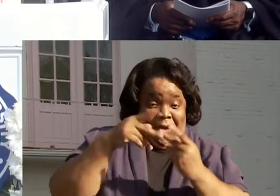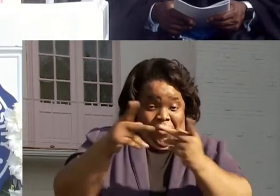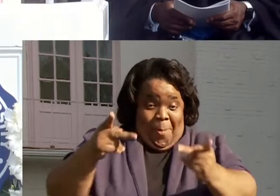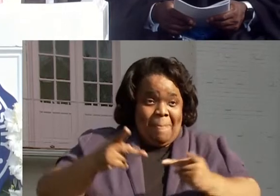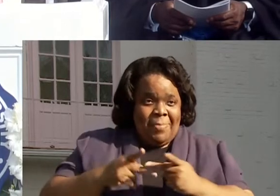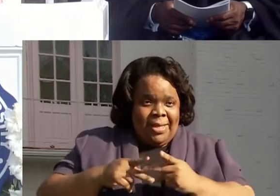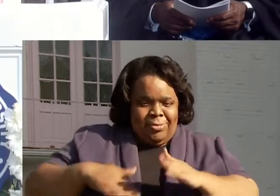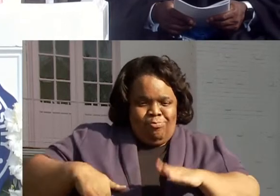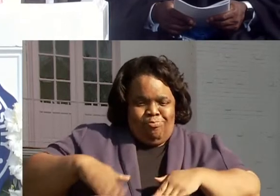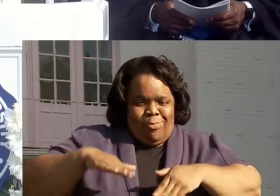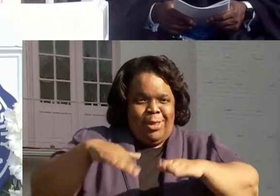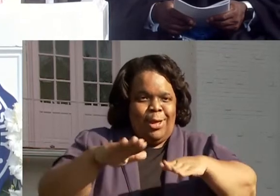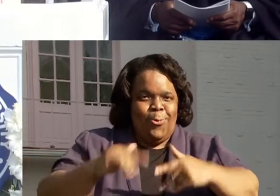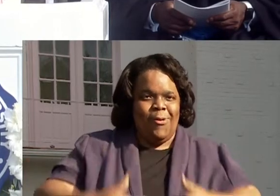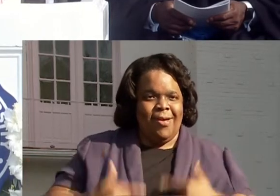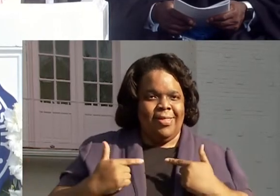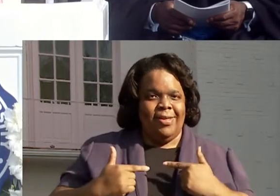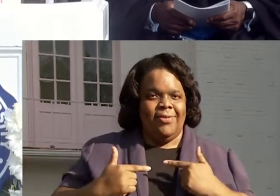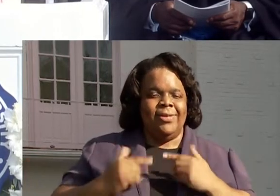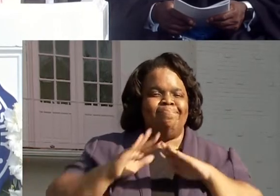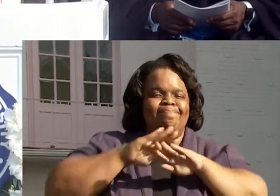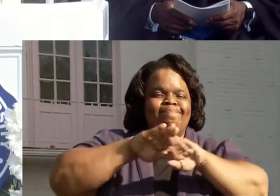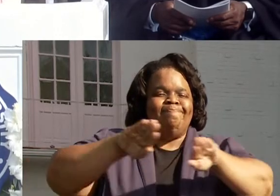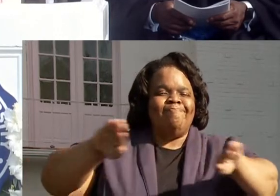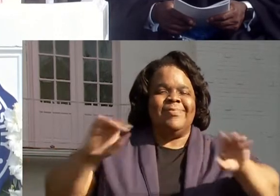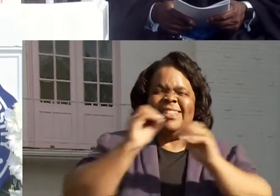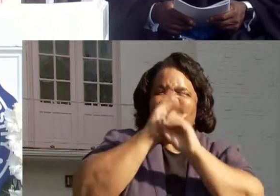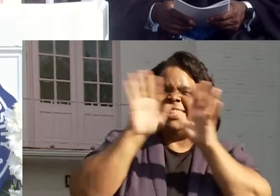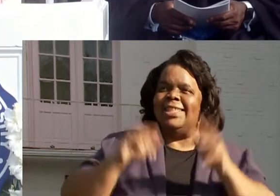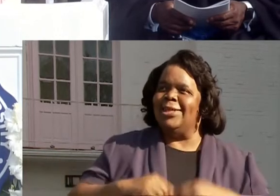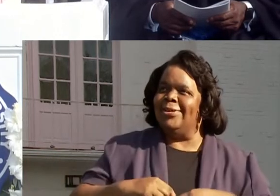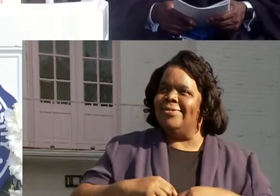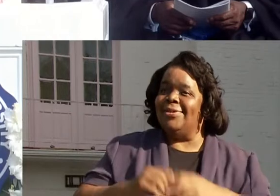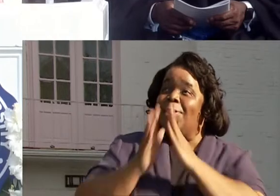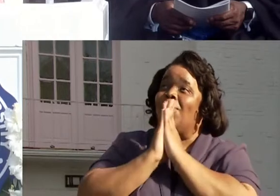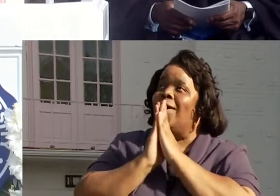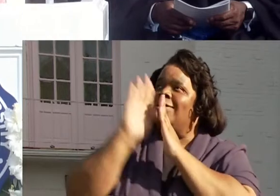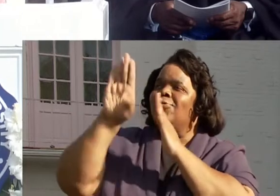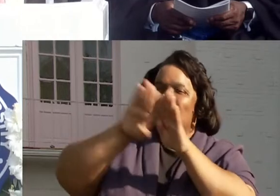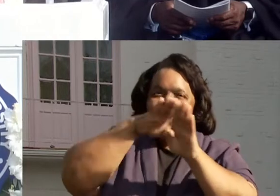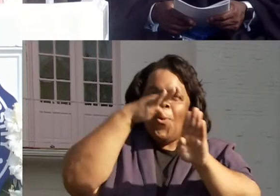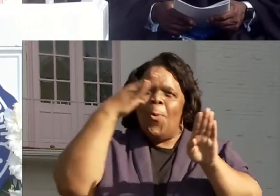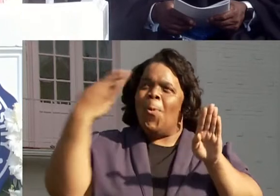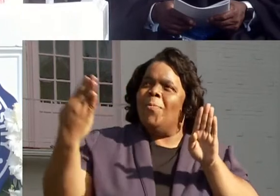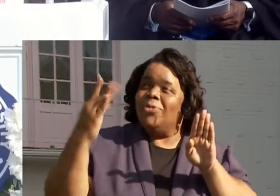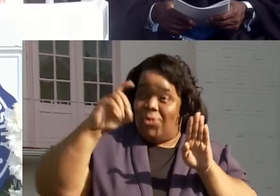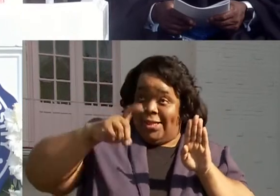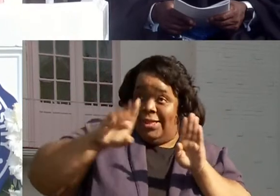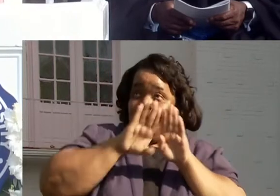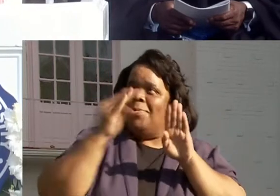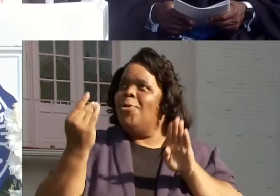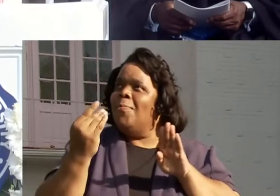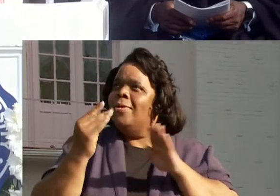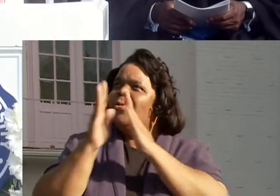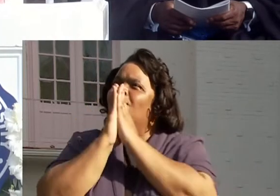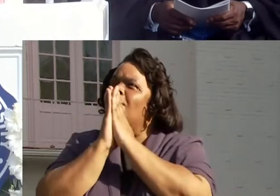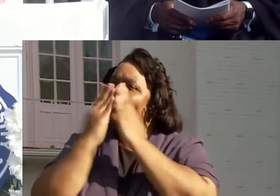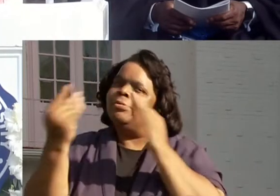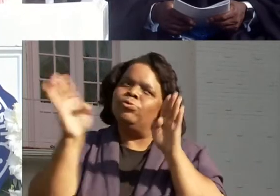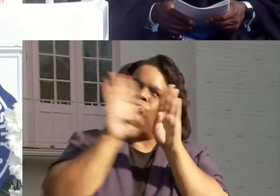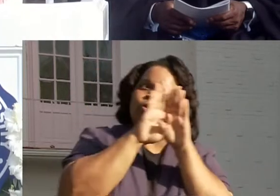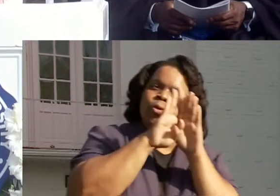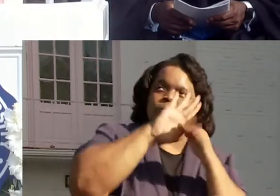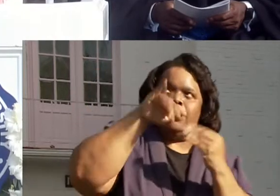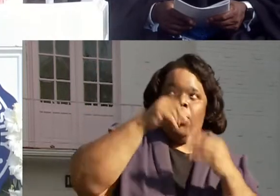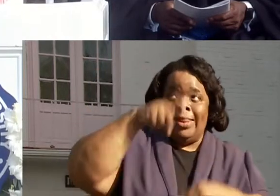they walk would be paved clear. We ask that you open doors that need to be opened. We pray that you close every one